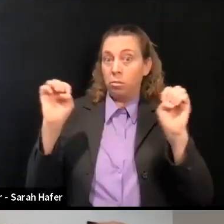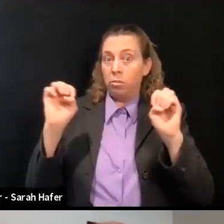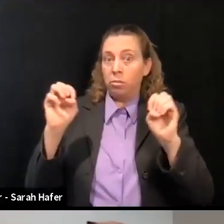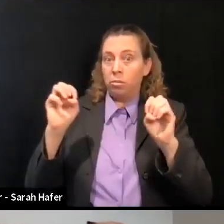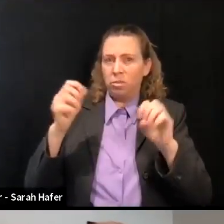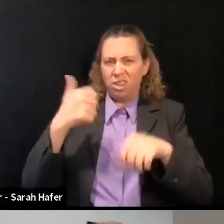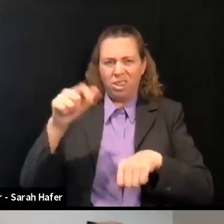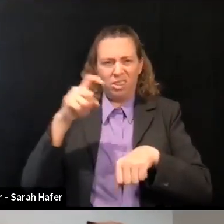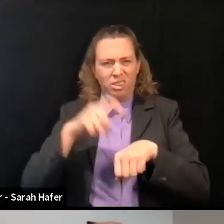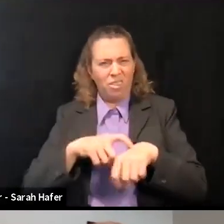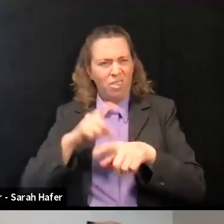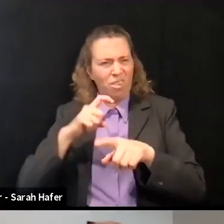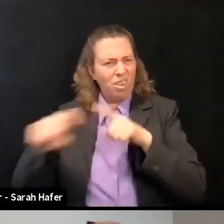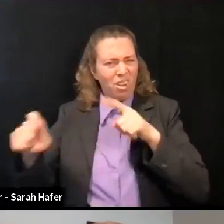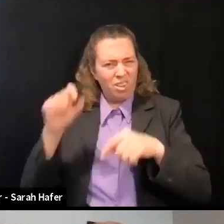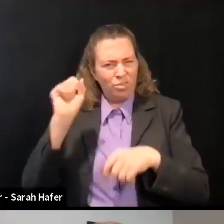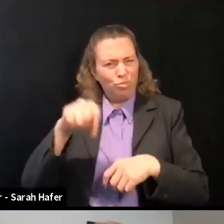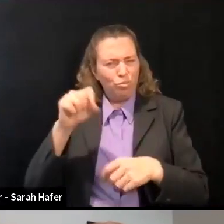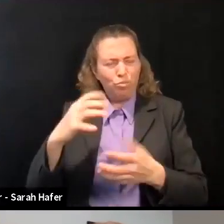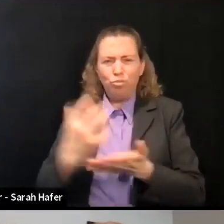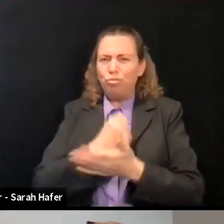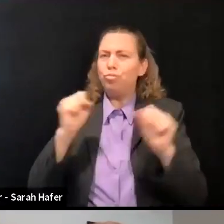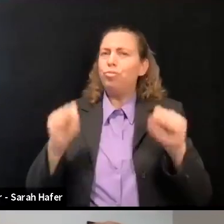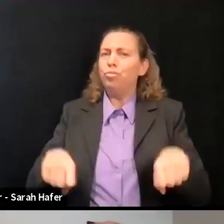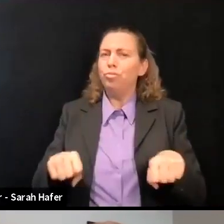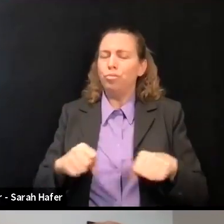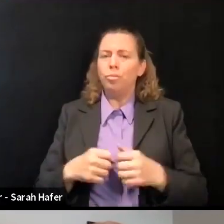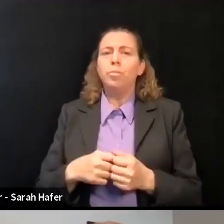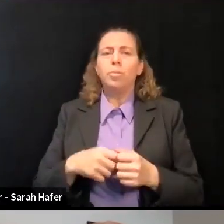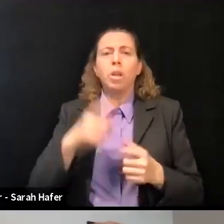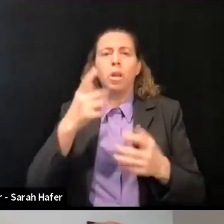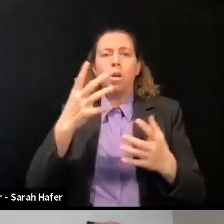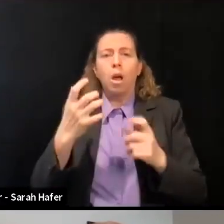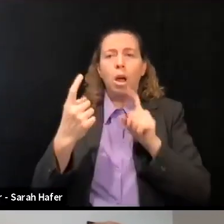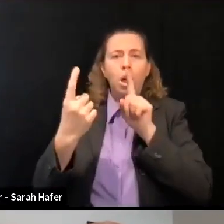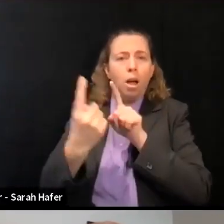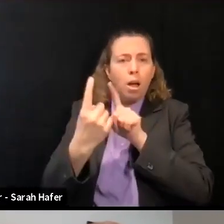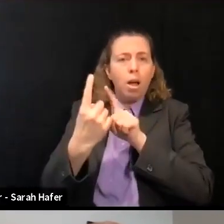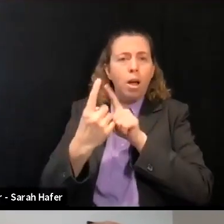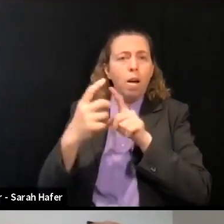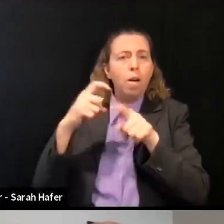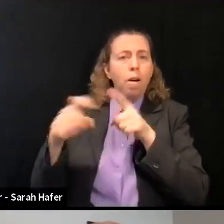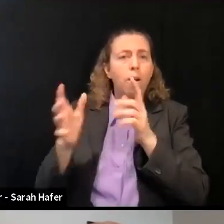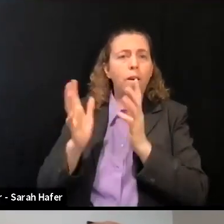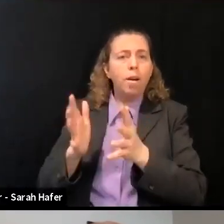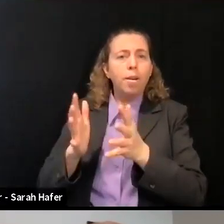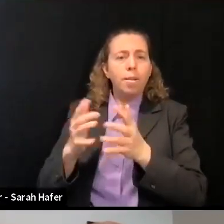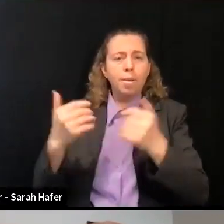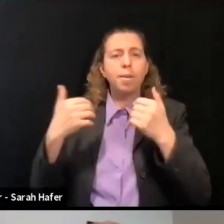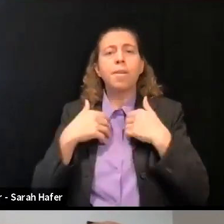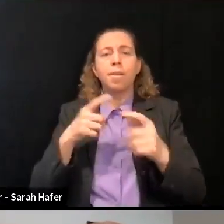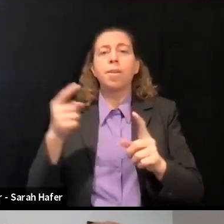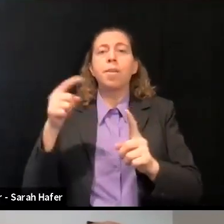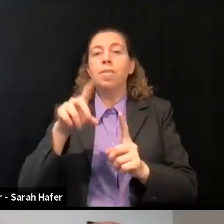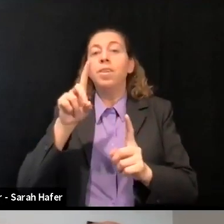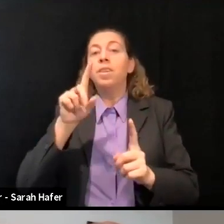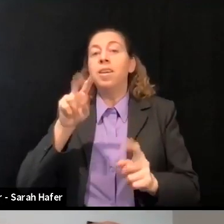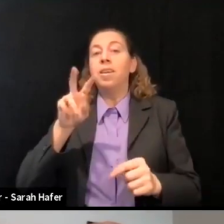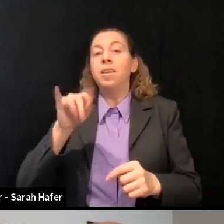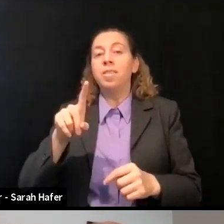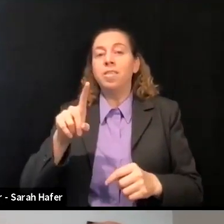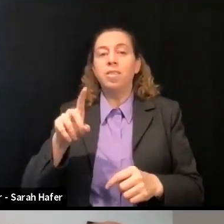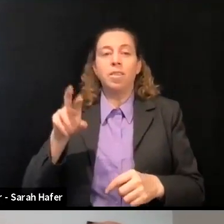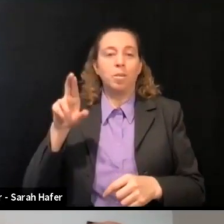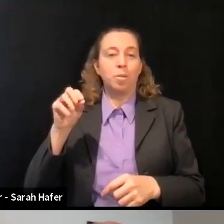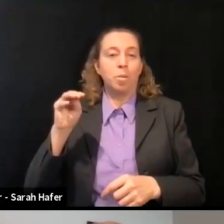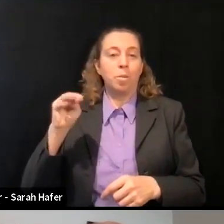peer to talk to, please consider calling the David Rompre Oregon Warm Line. It's available from 9 a.m. to 11 p.m.